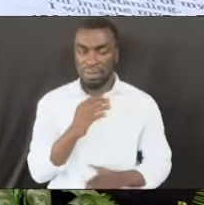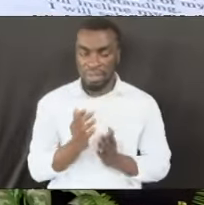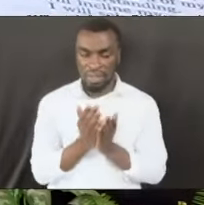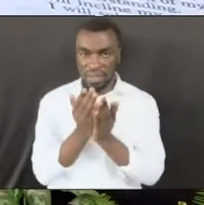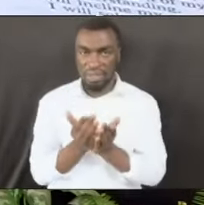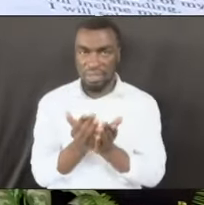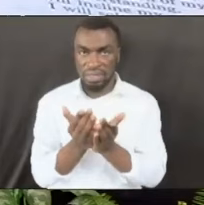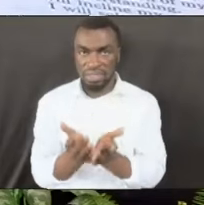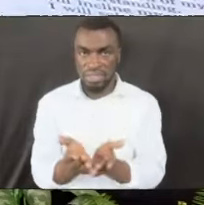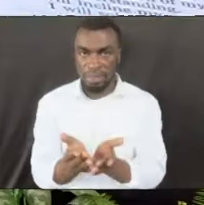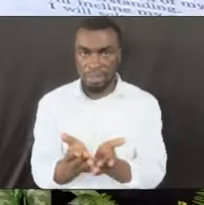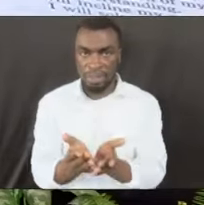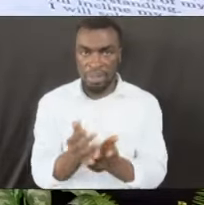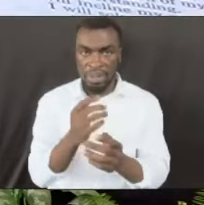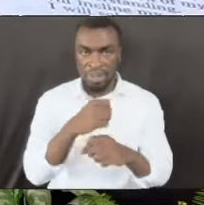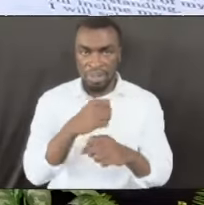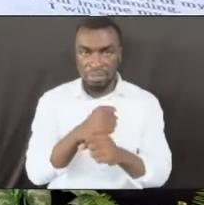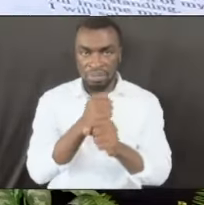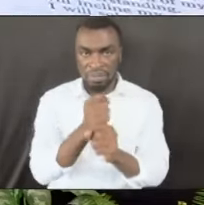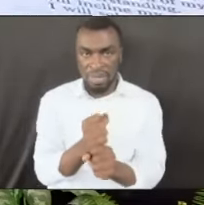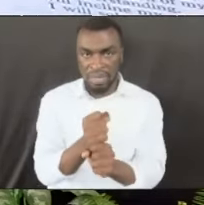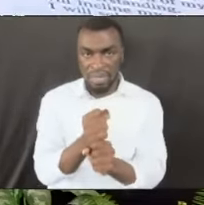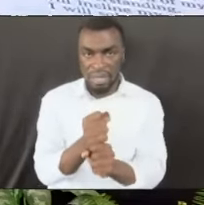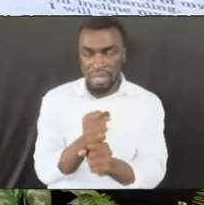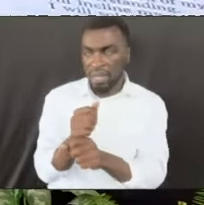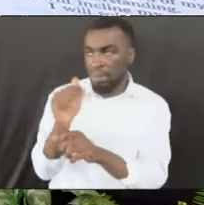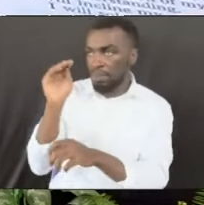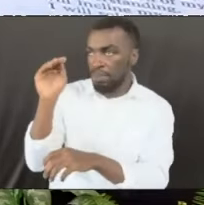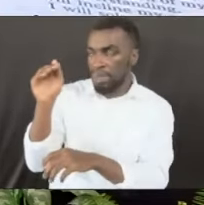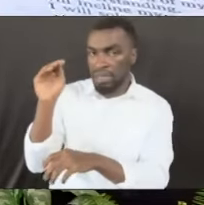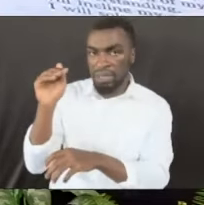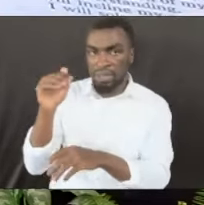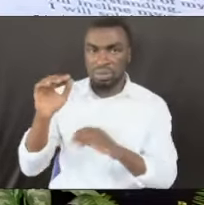they made an appeal to their strong people